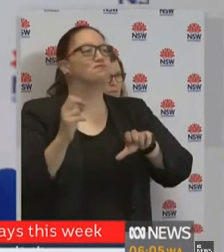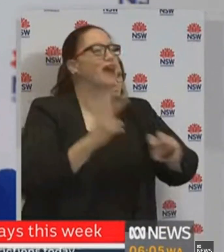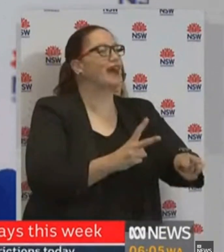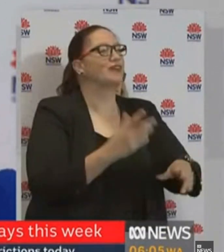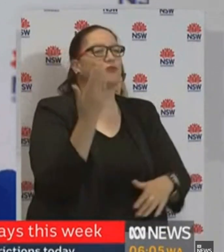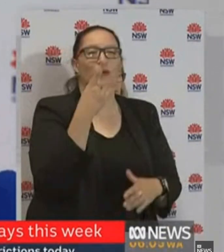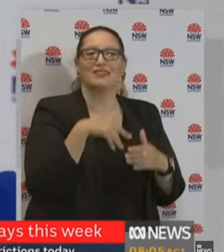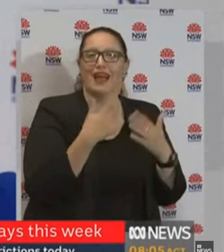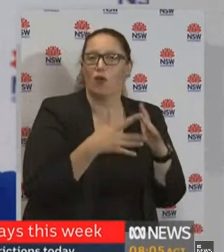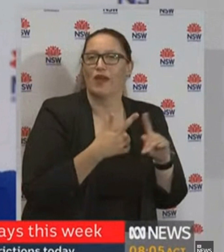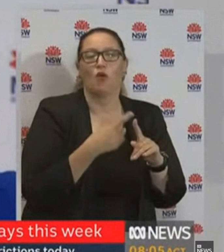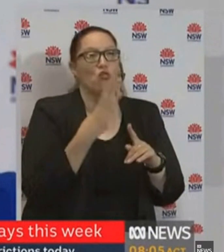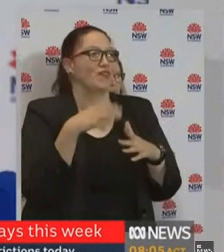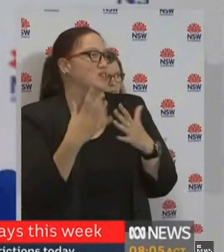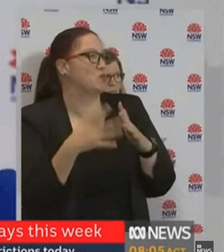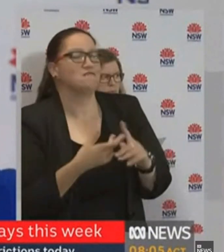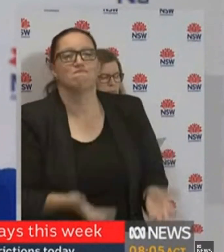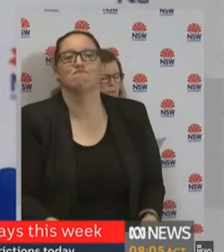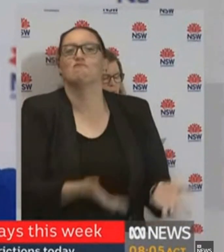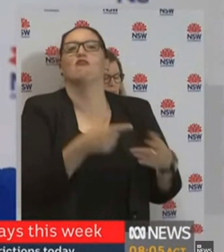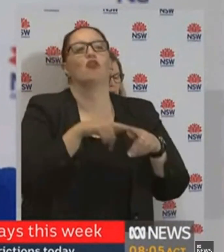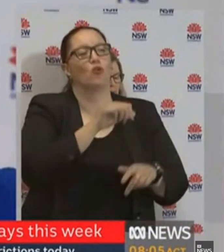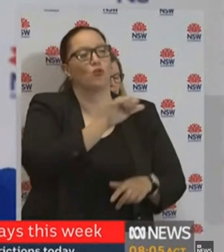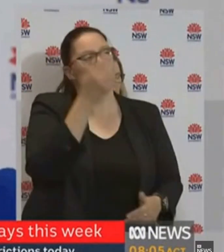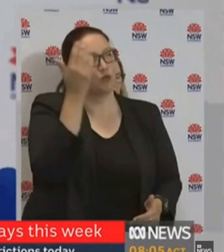patience. But Friday is a significant